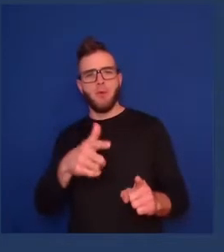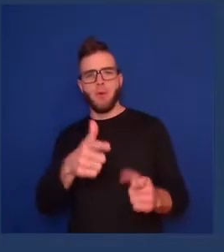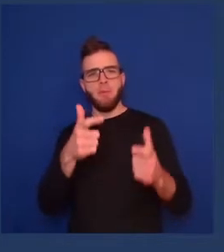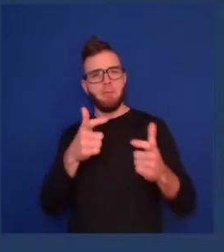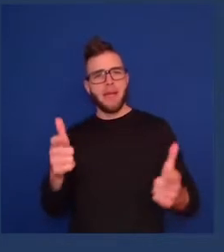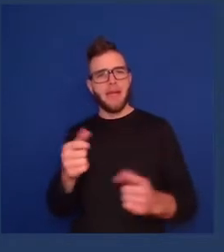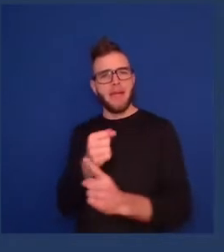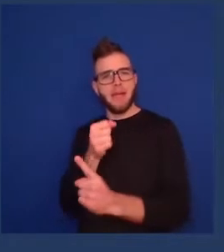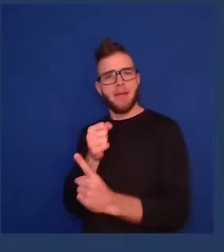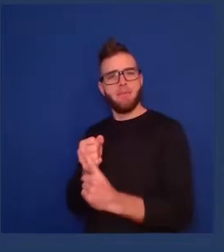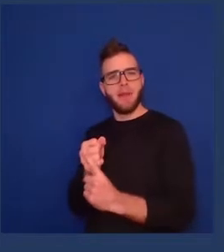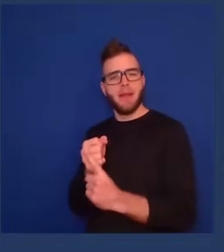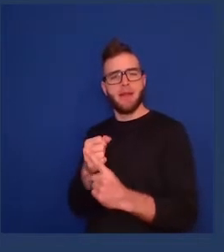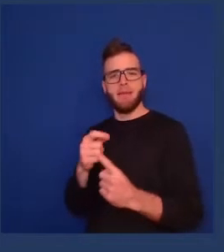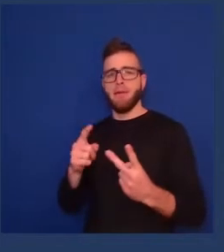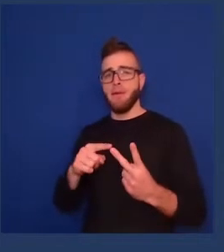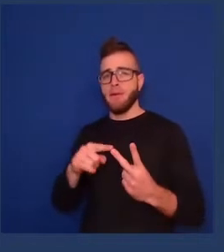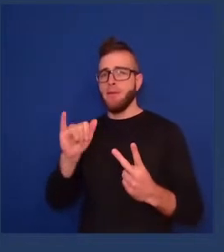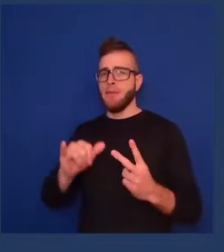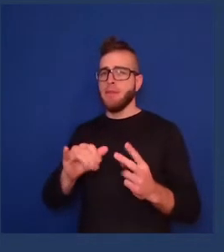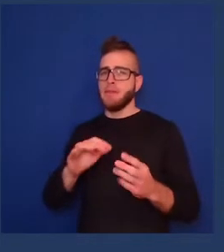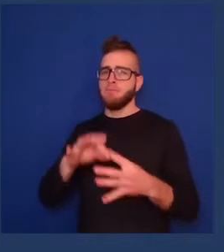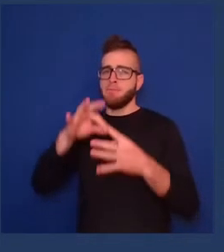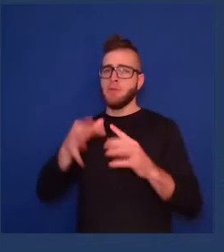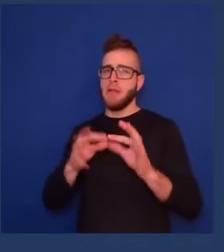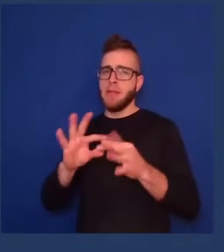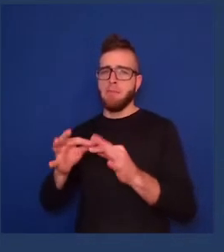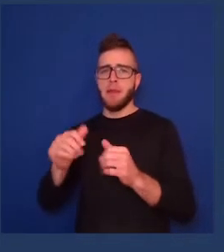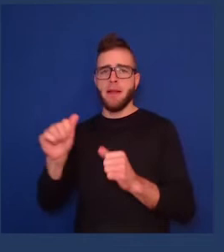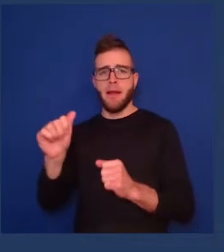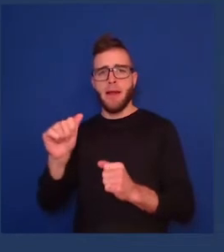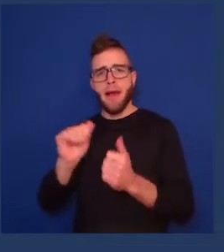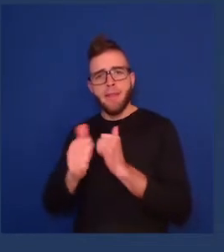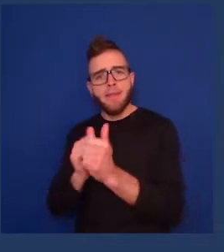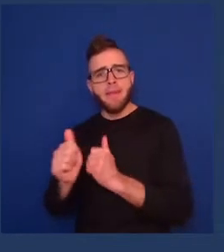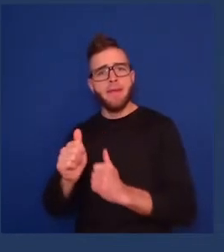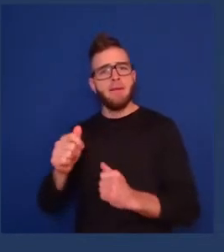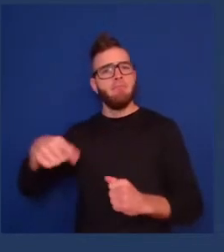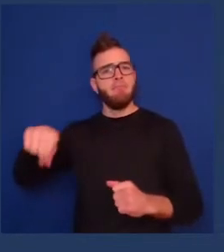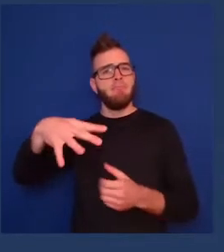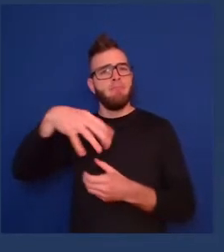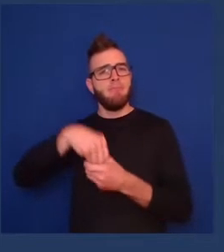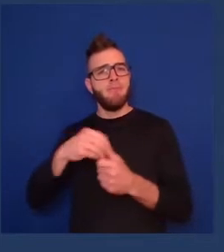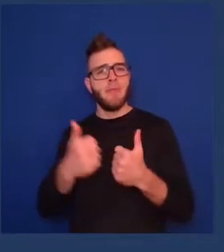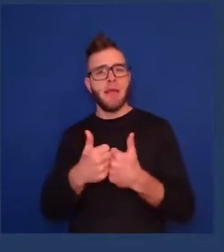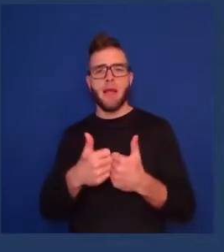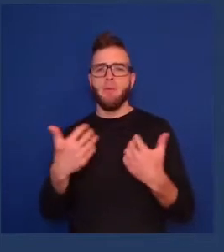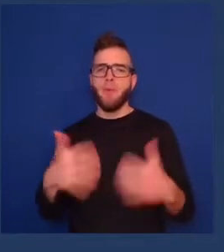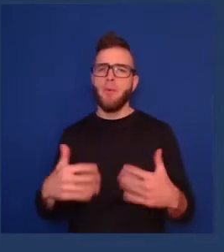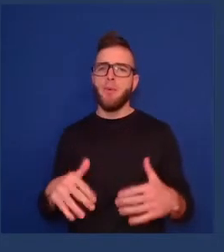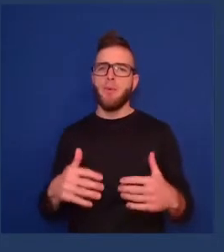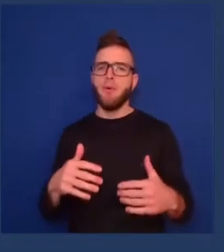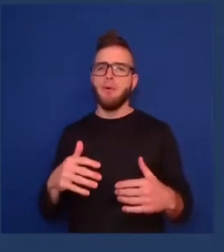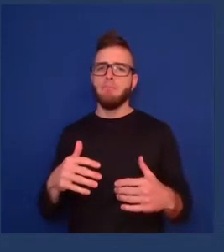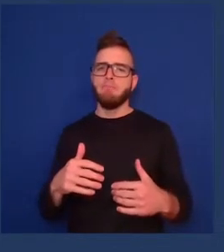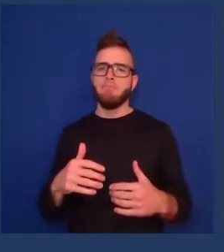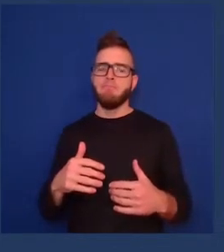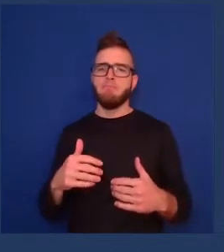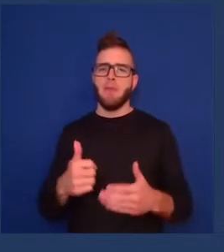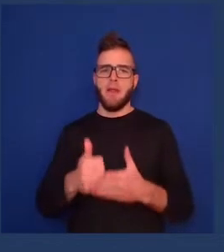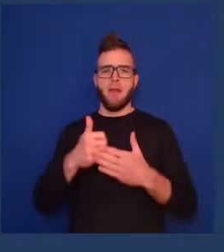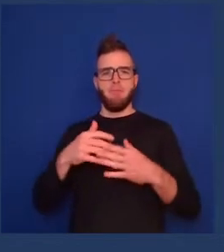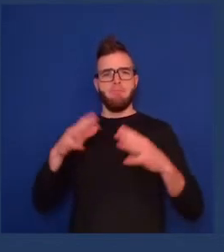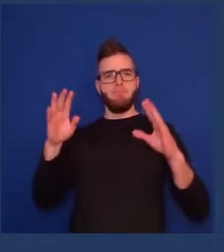the participants in those games, on all of us who live in Seattle. So, having you rejoin